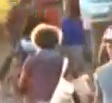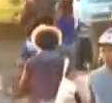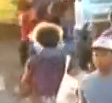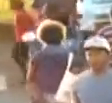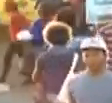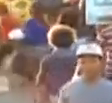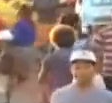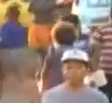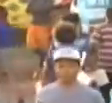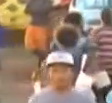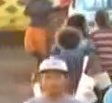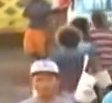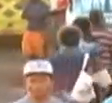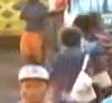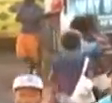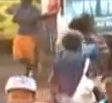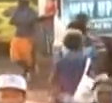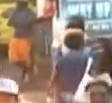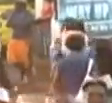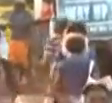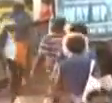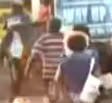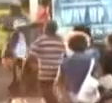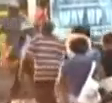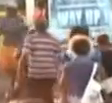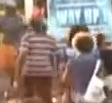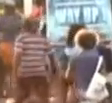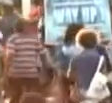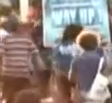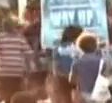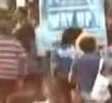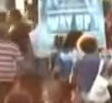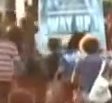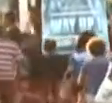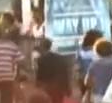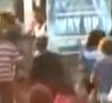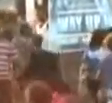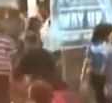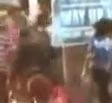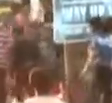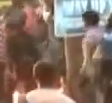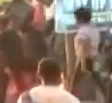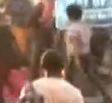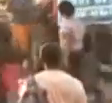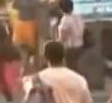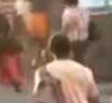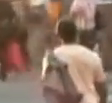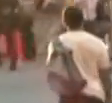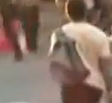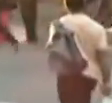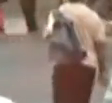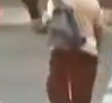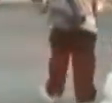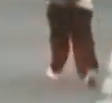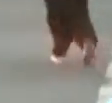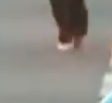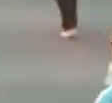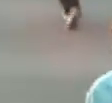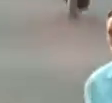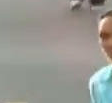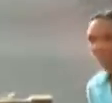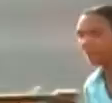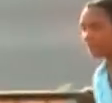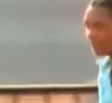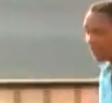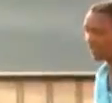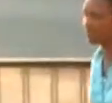national identification system. Mr. Holness says in order for the government to adequately provide for the needs of its citizens, there must